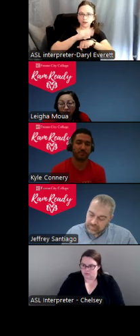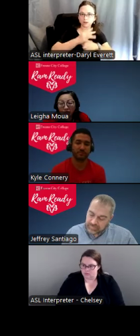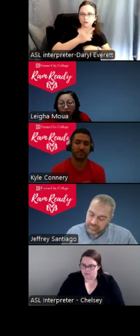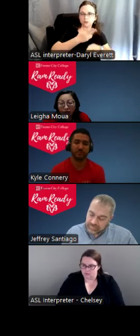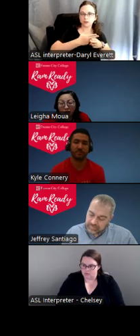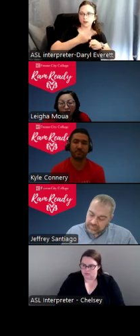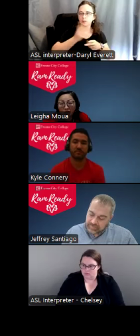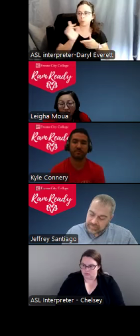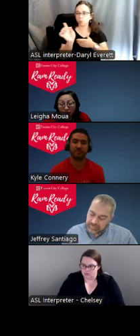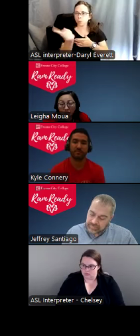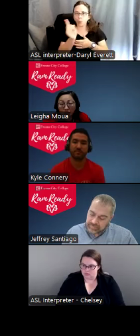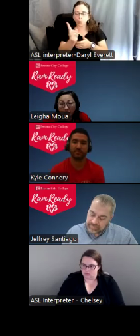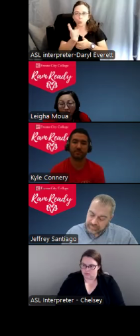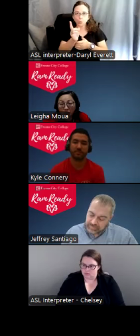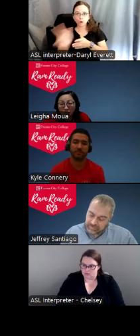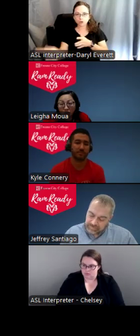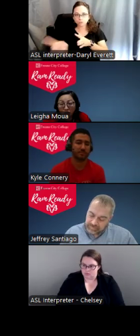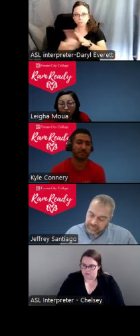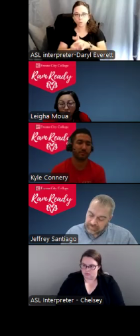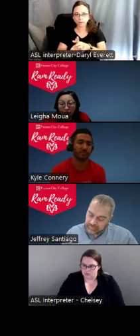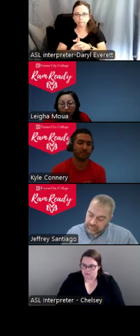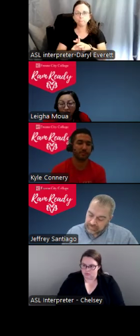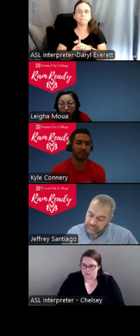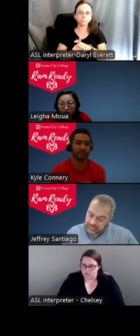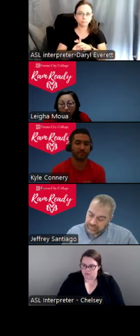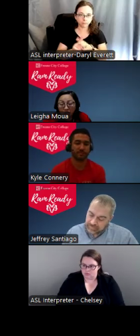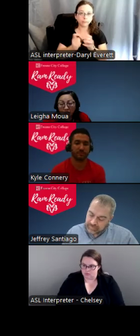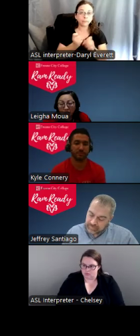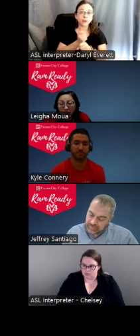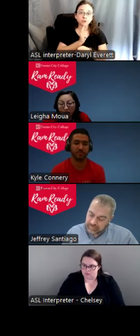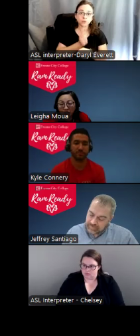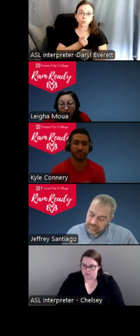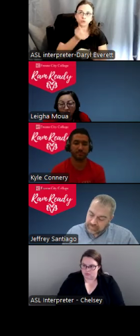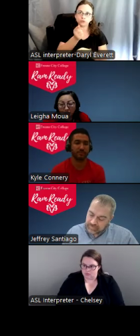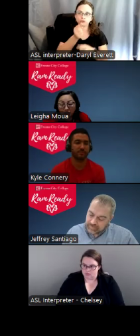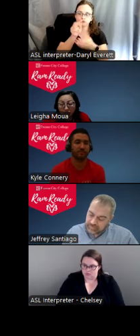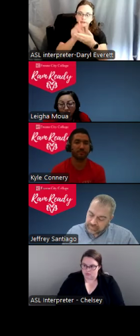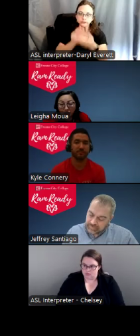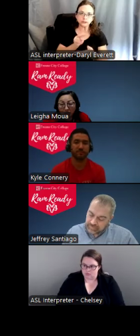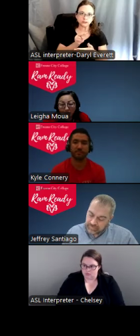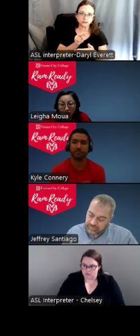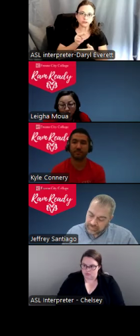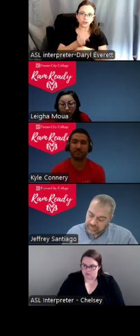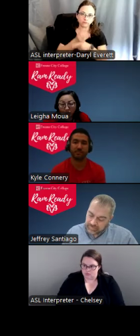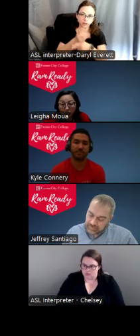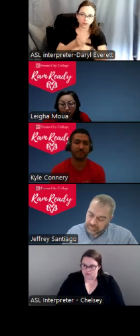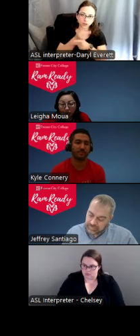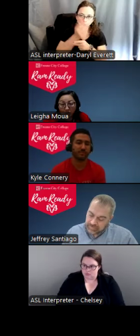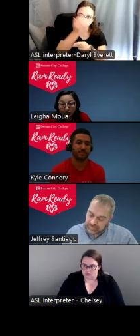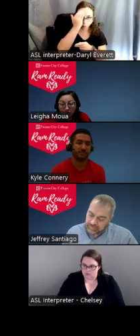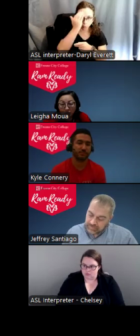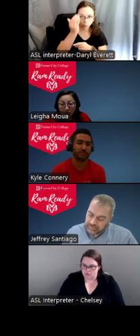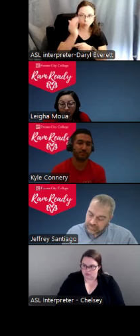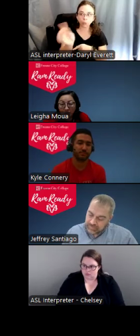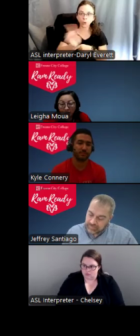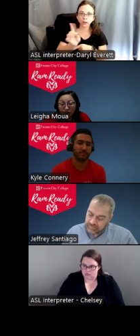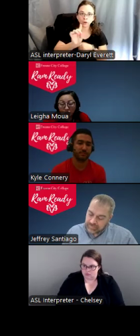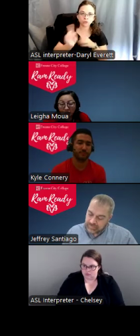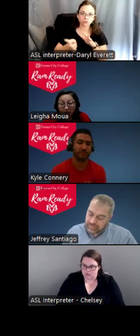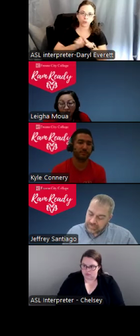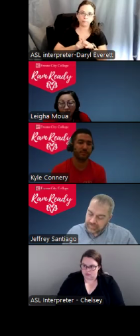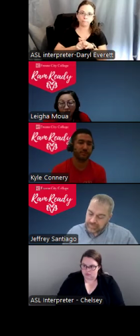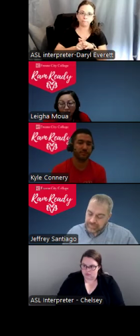appointment, that's where it's going to be. So make sure you're reading the location, so you know how to show up for your appointment. So you're just going to click on